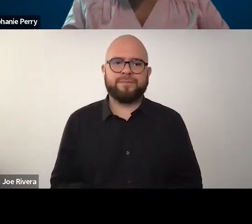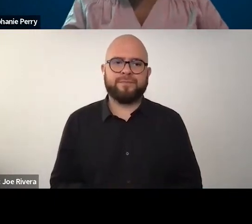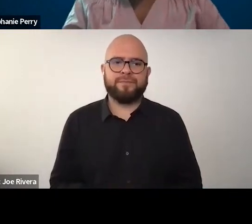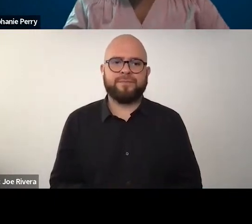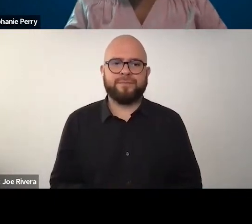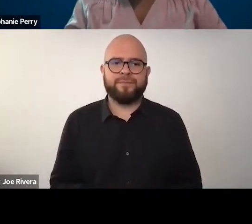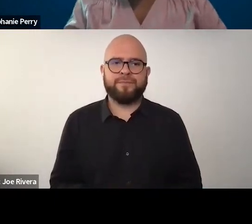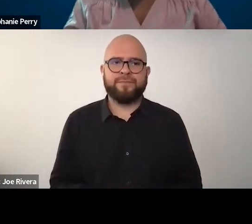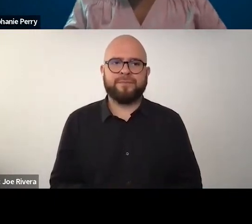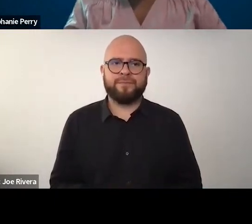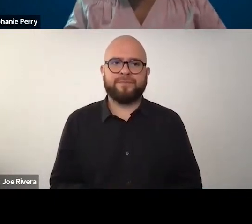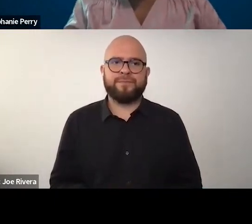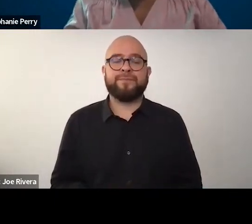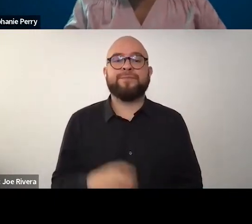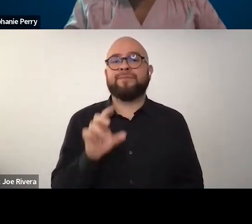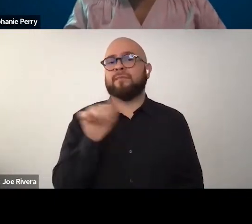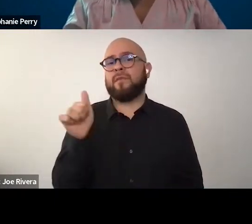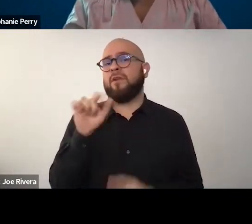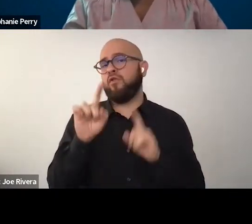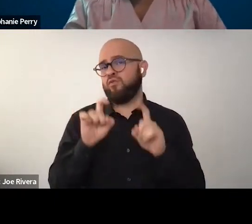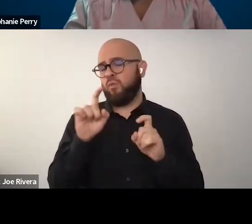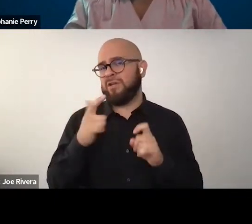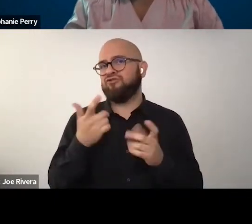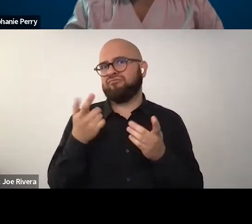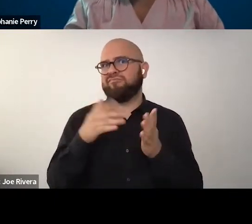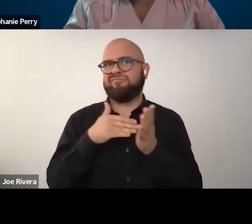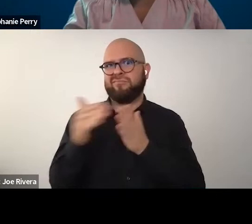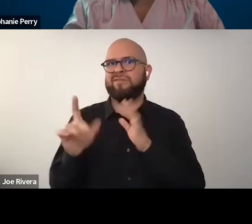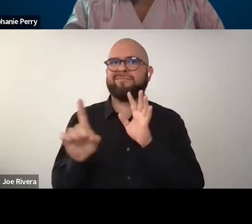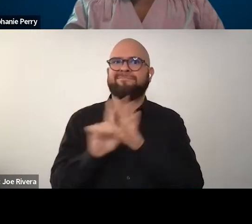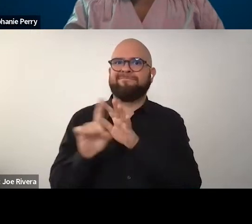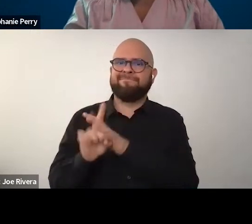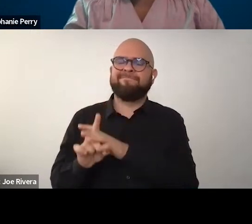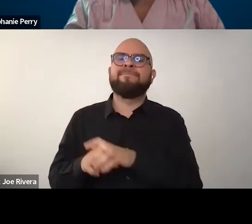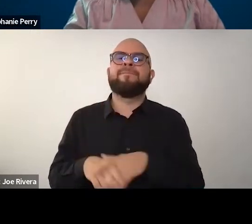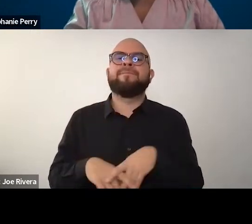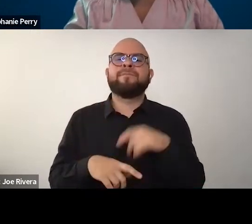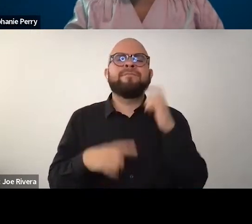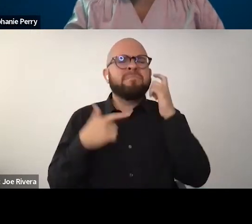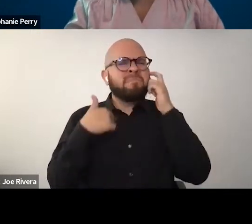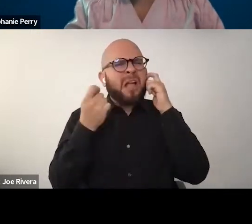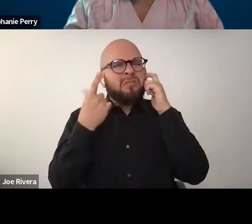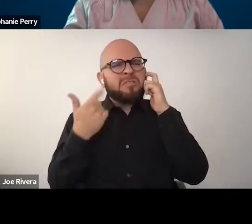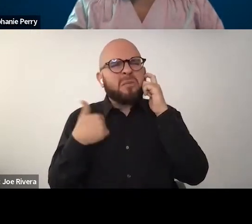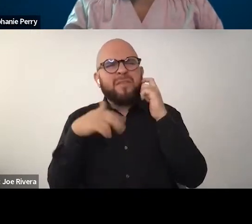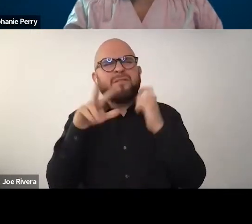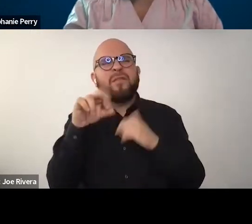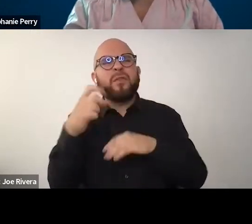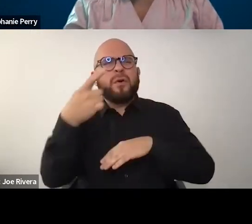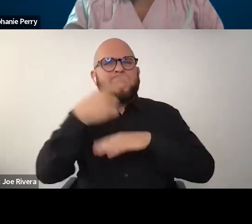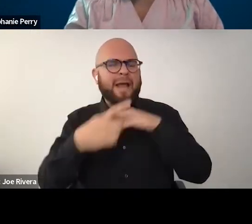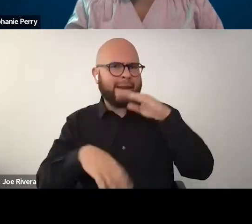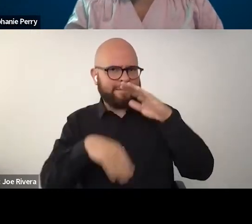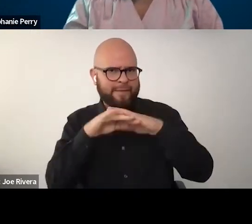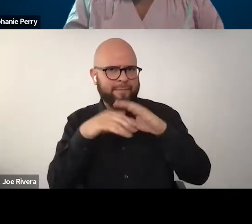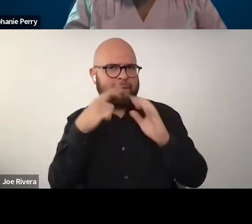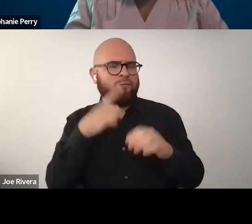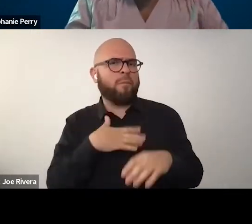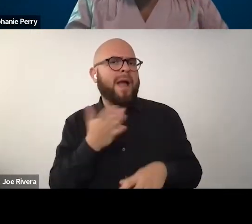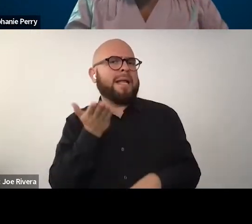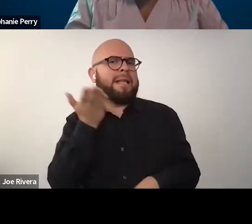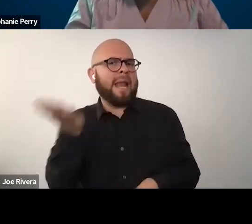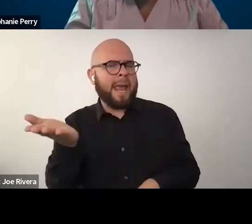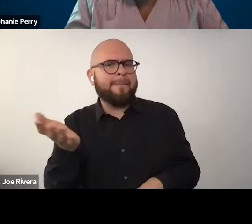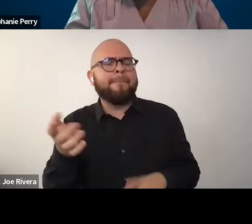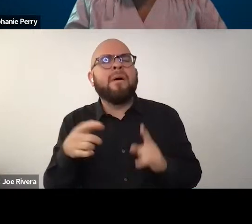So another question that we often get is, okay, I understand that there's a 30-day clock for my claim, but when